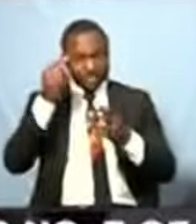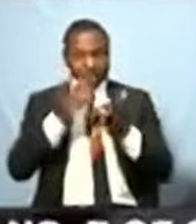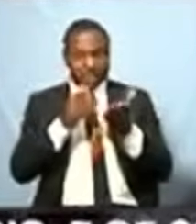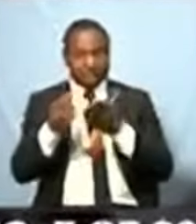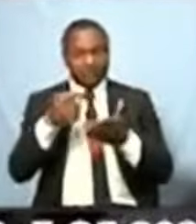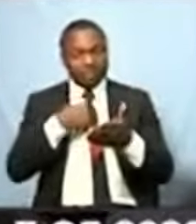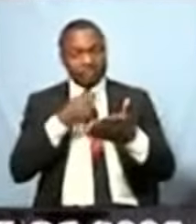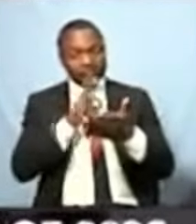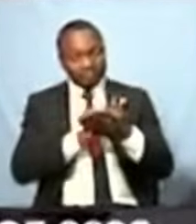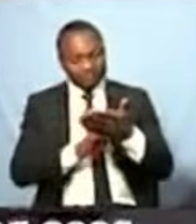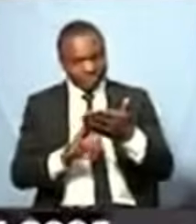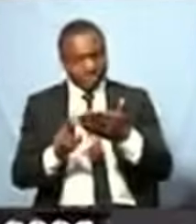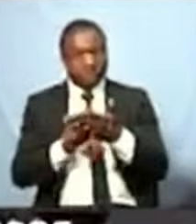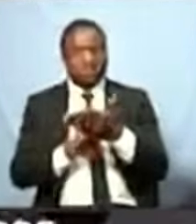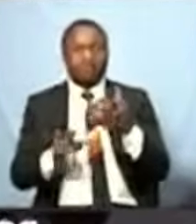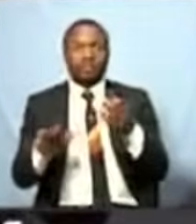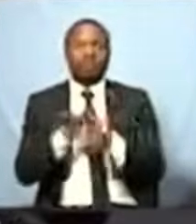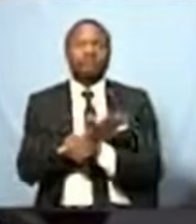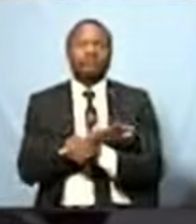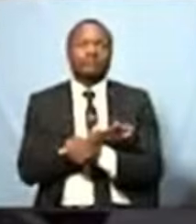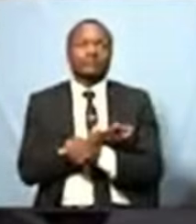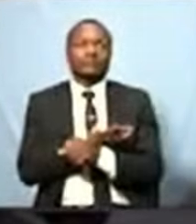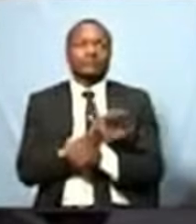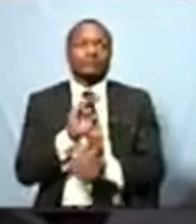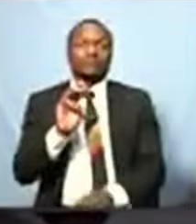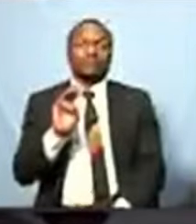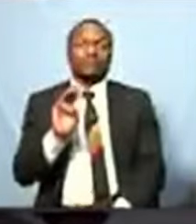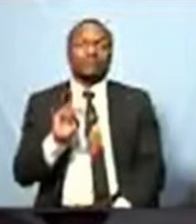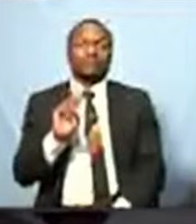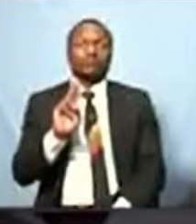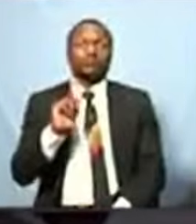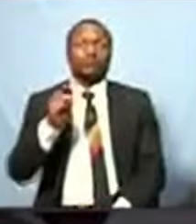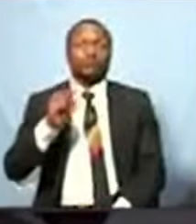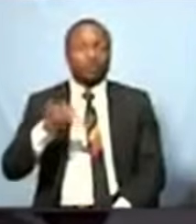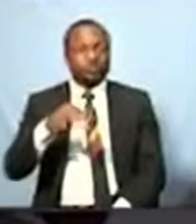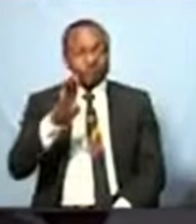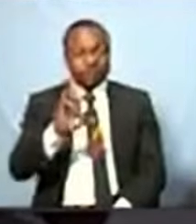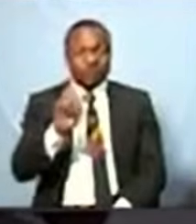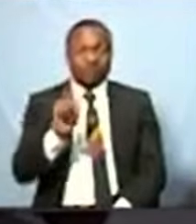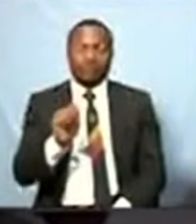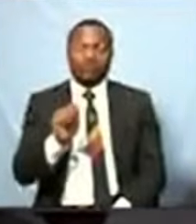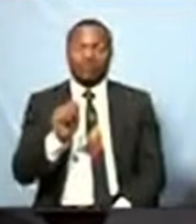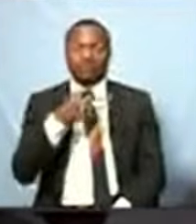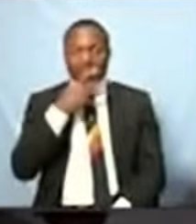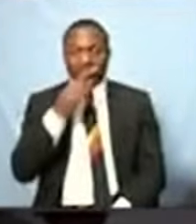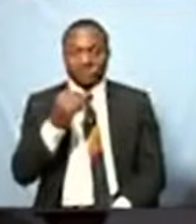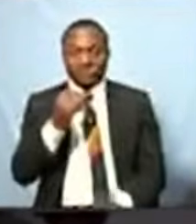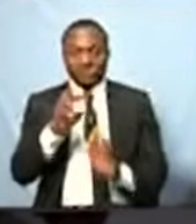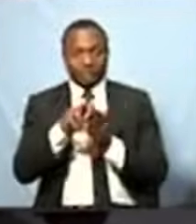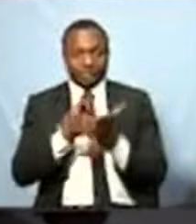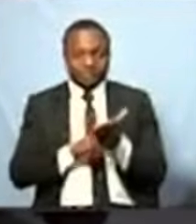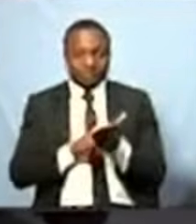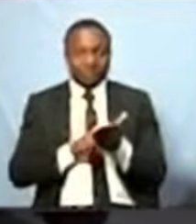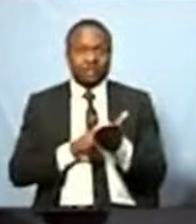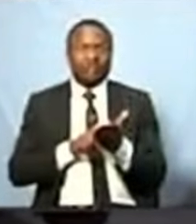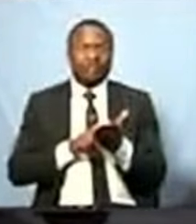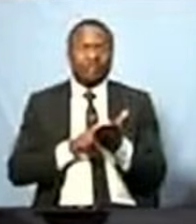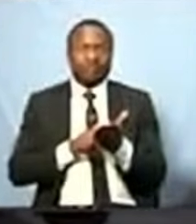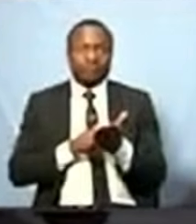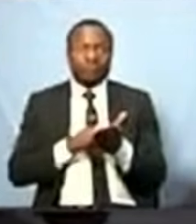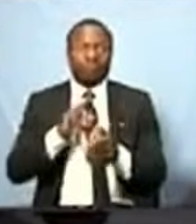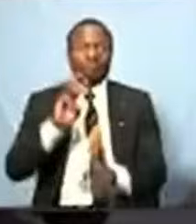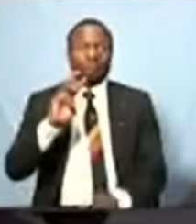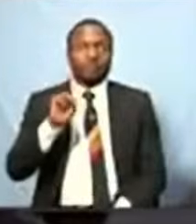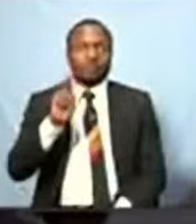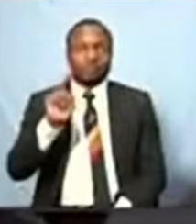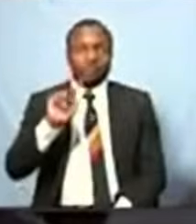have read in full the Mvunga Commission report. I have read in full the Mungomba Commission